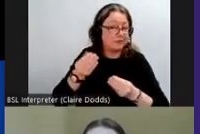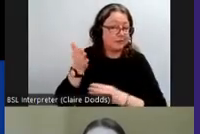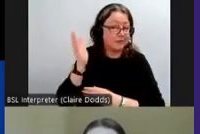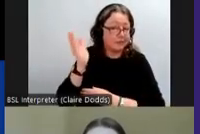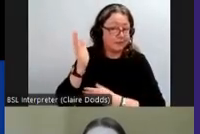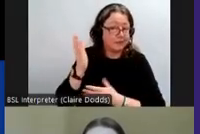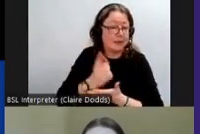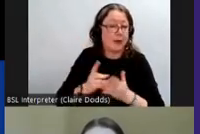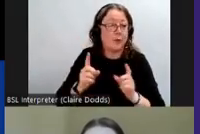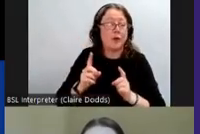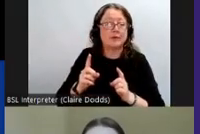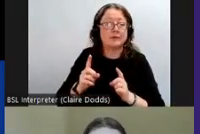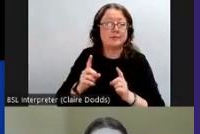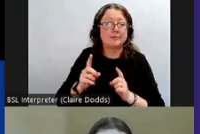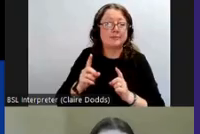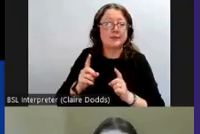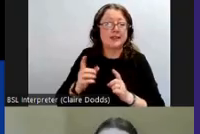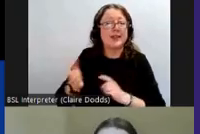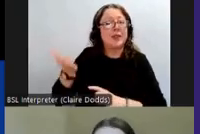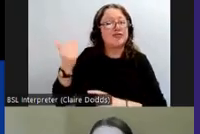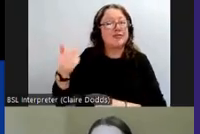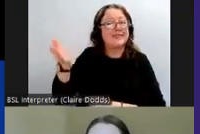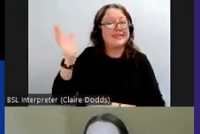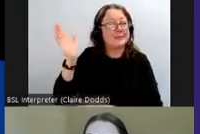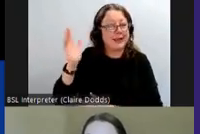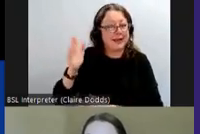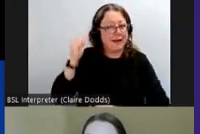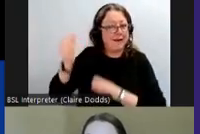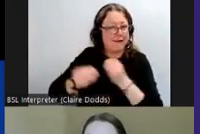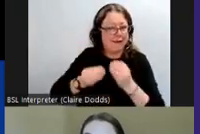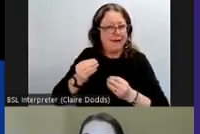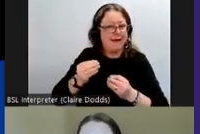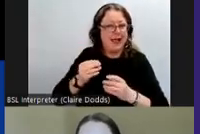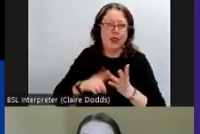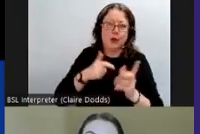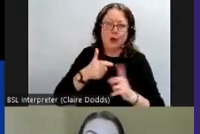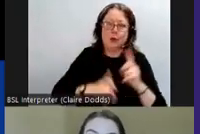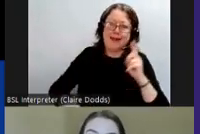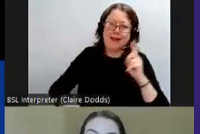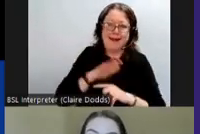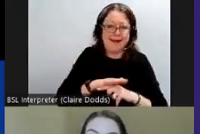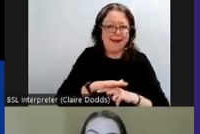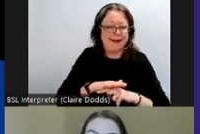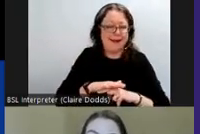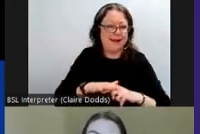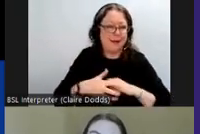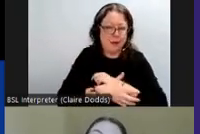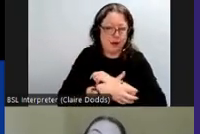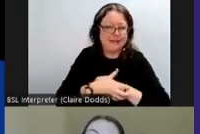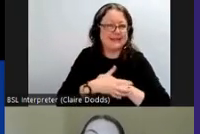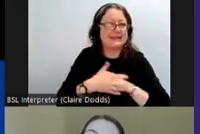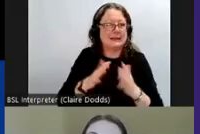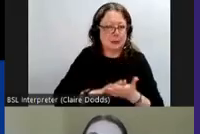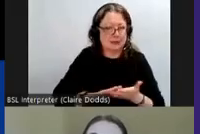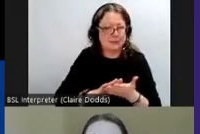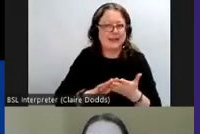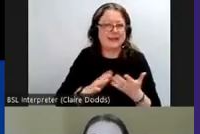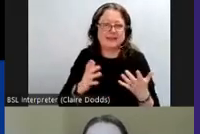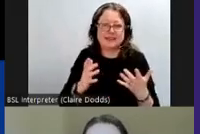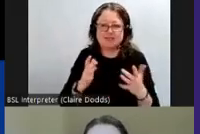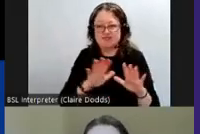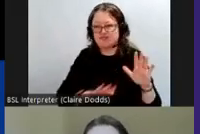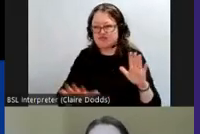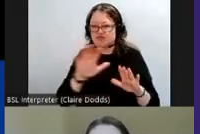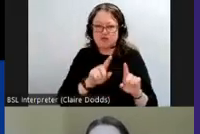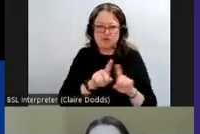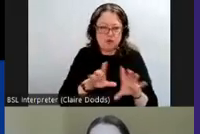context in the UK and explaining that really well. I've been jotting down how to explain it better in my training. So it's been wonderful to hear it from